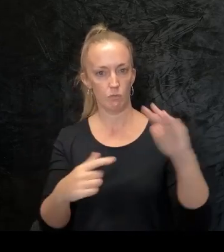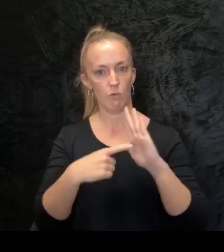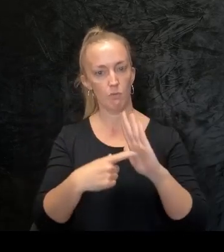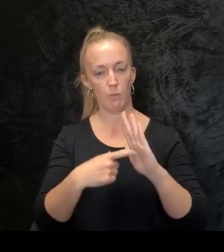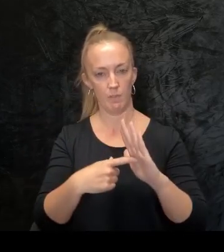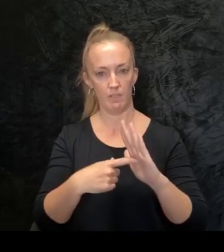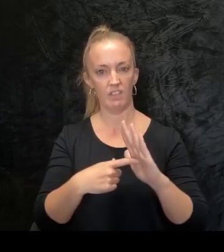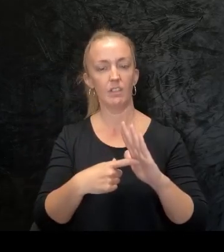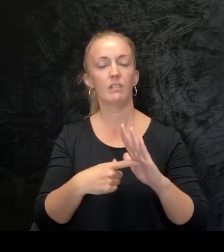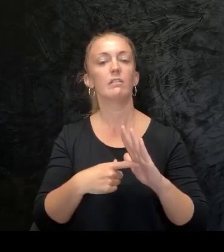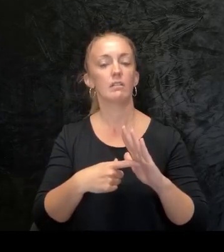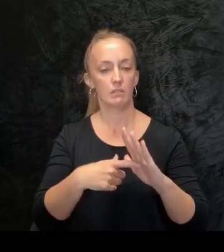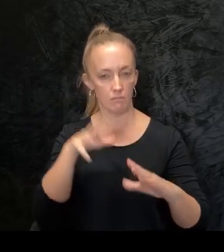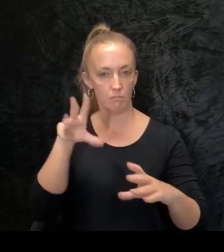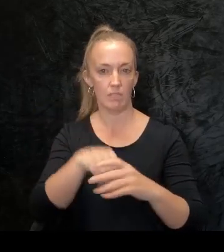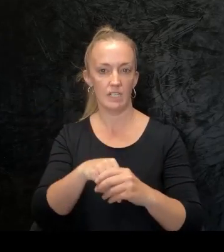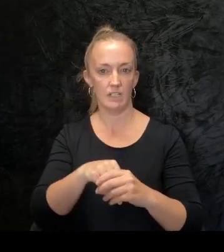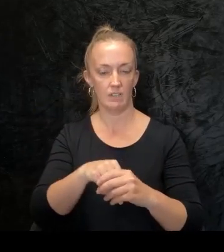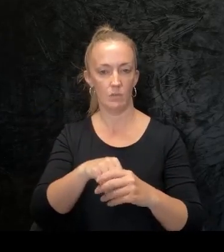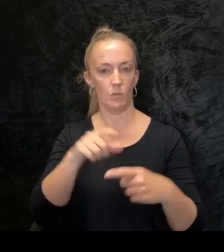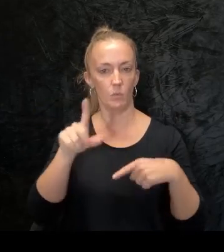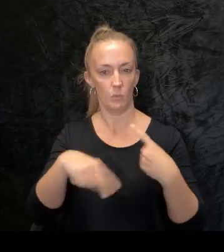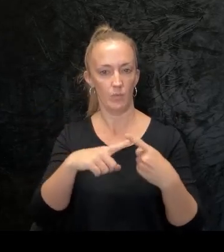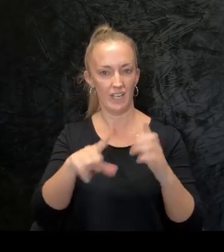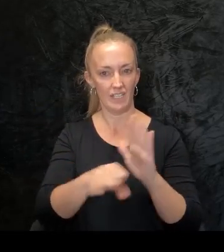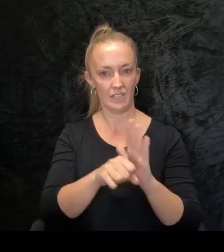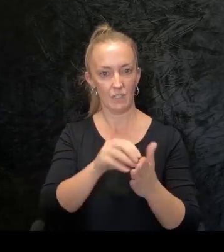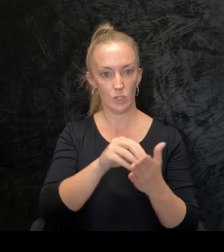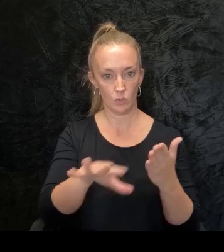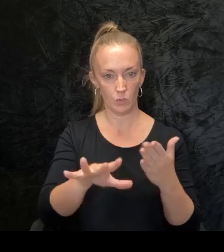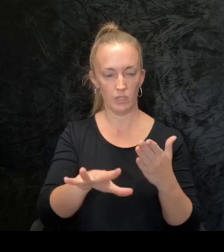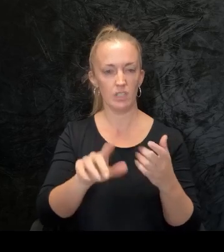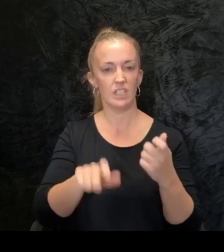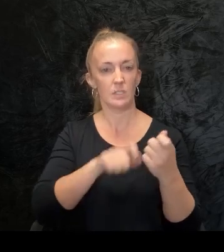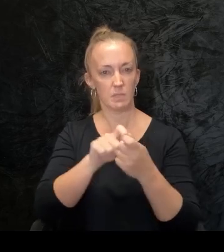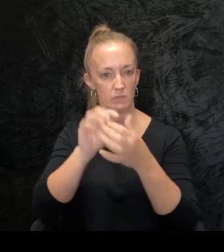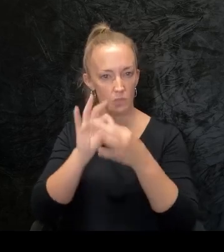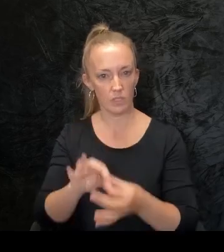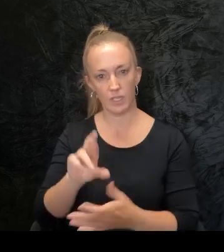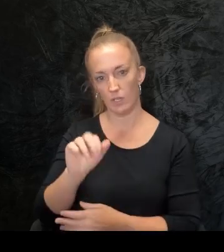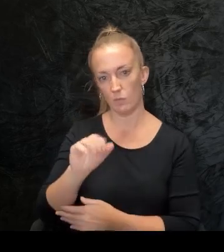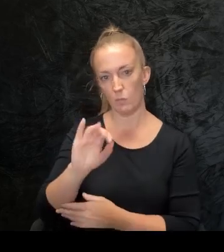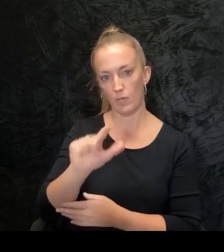representation in the identification of students in particular racial and ethnic groups.